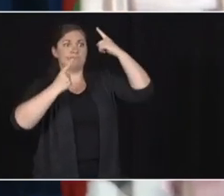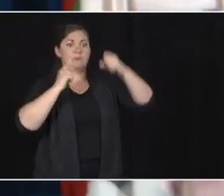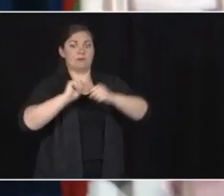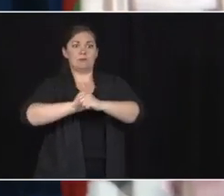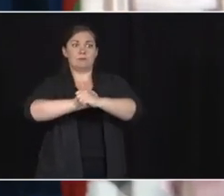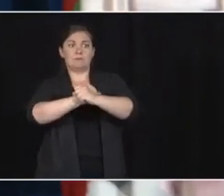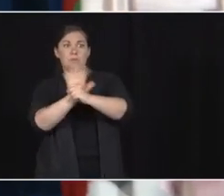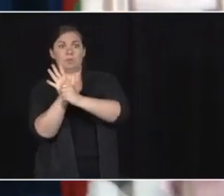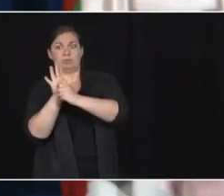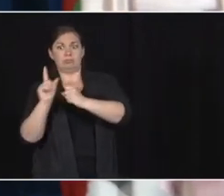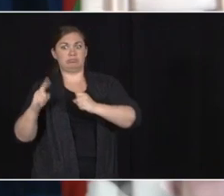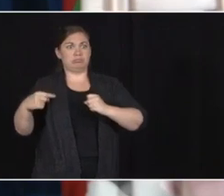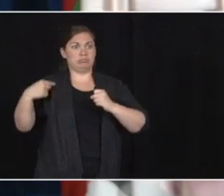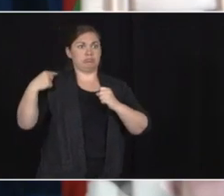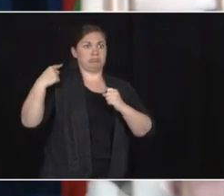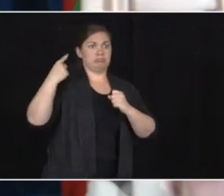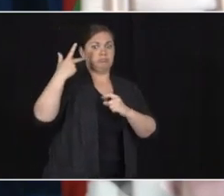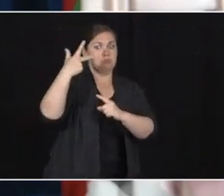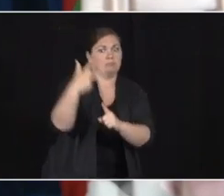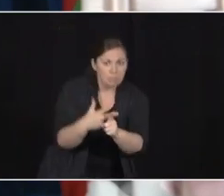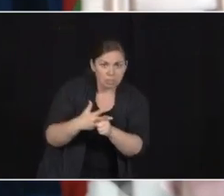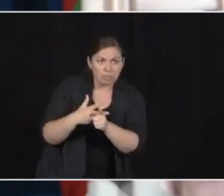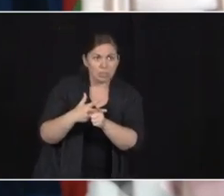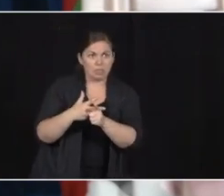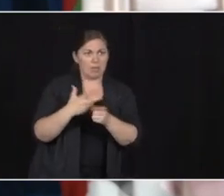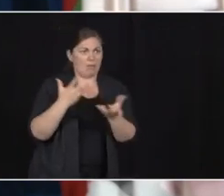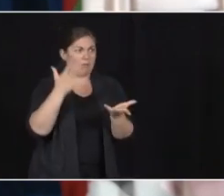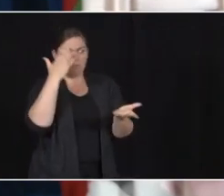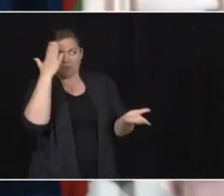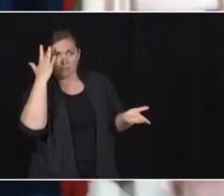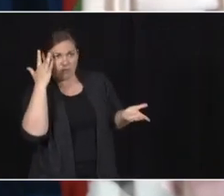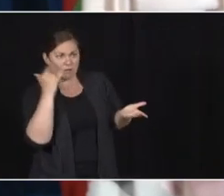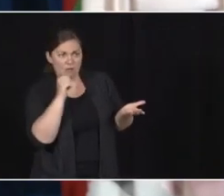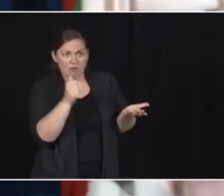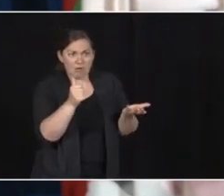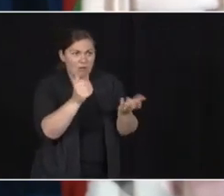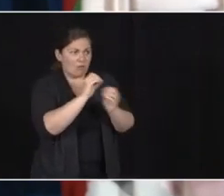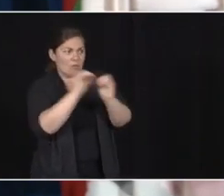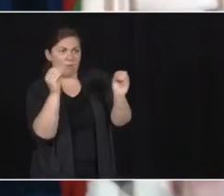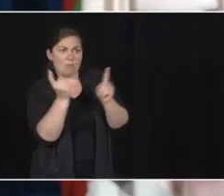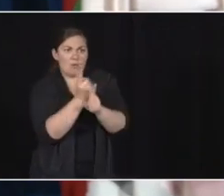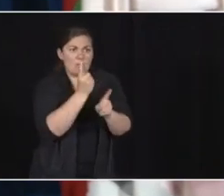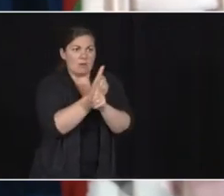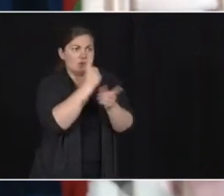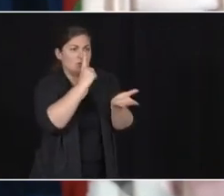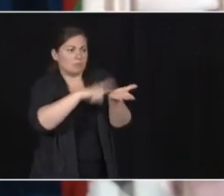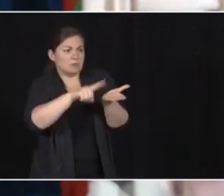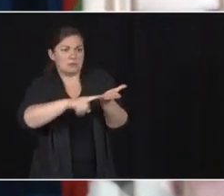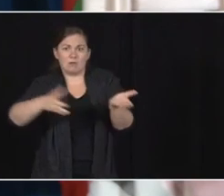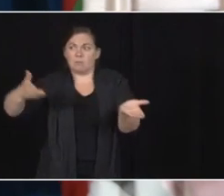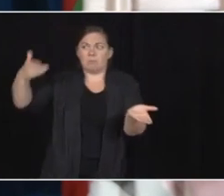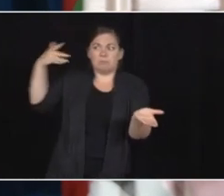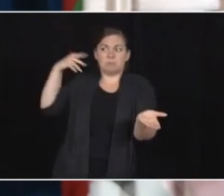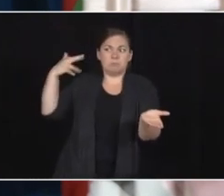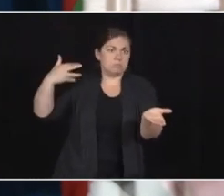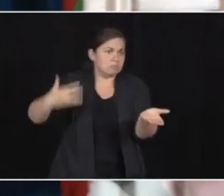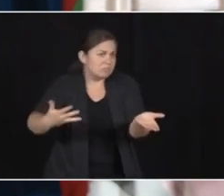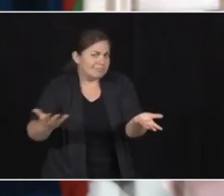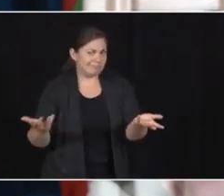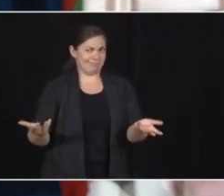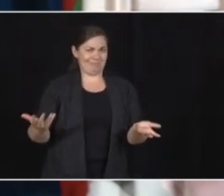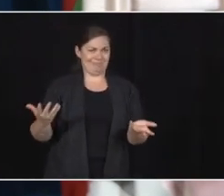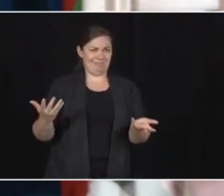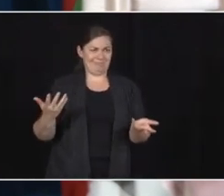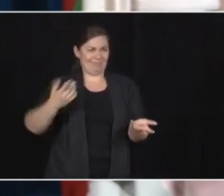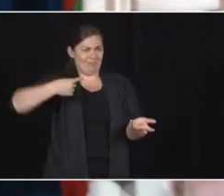couple of months, why weren't proper inspections actually happening in long-term care homes at the time? We even, you know, broke a